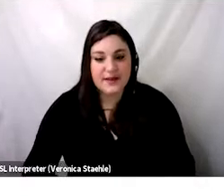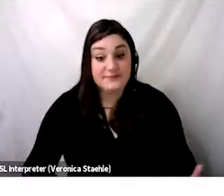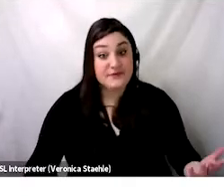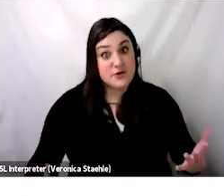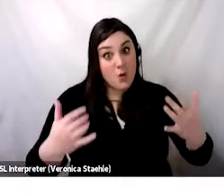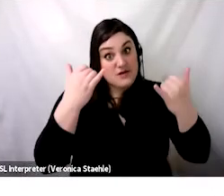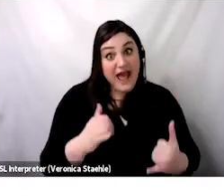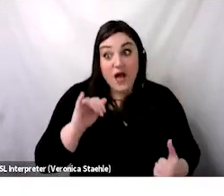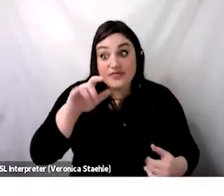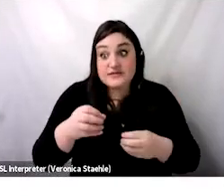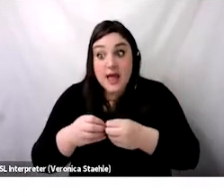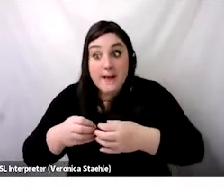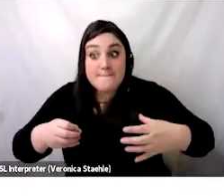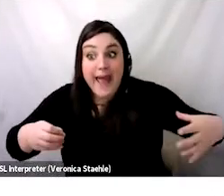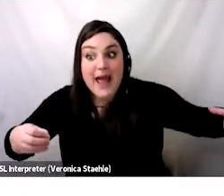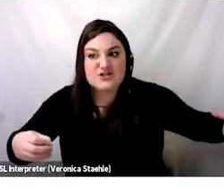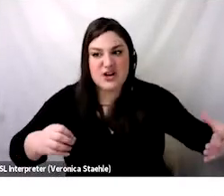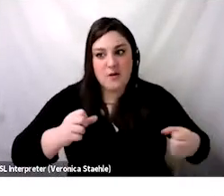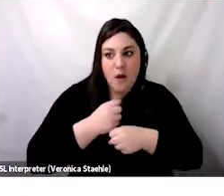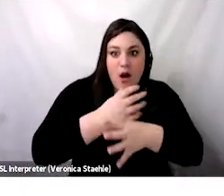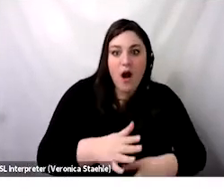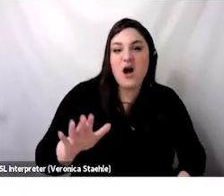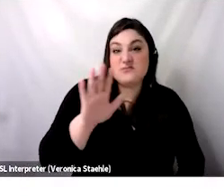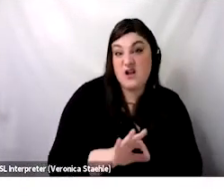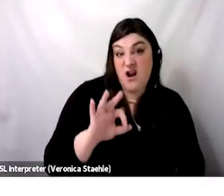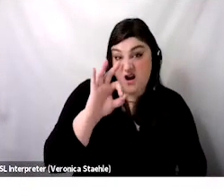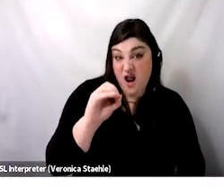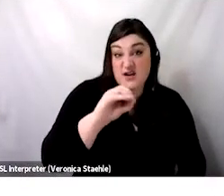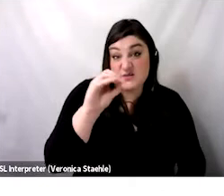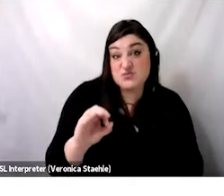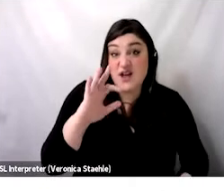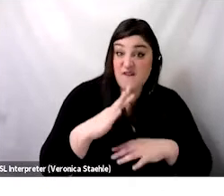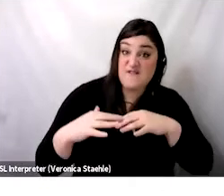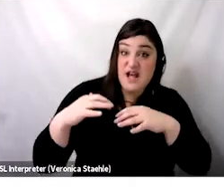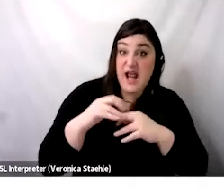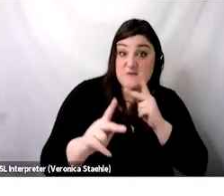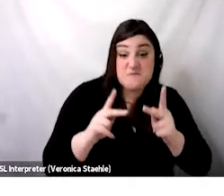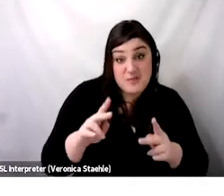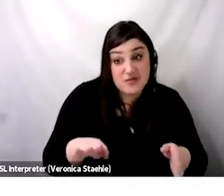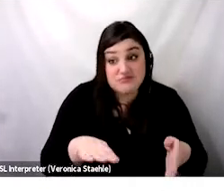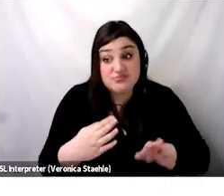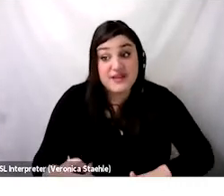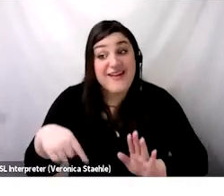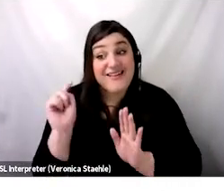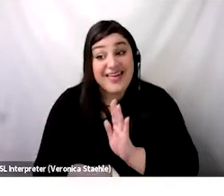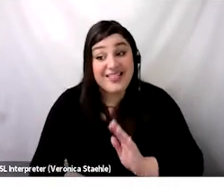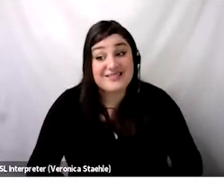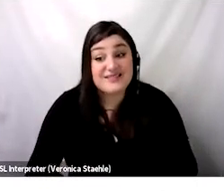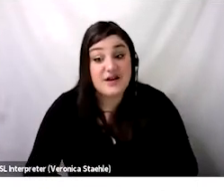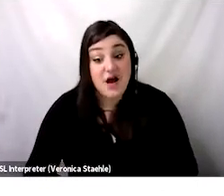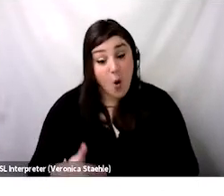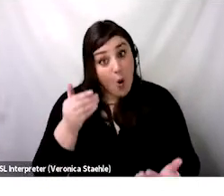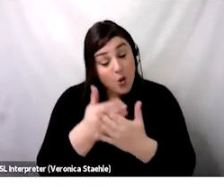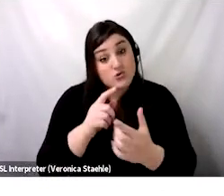nearly 90% of the native population was killed, close to 50 million people.